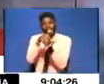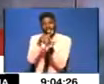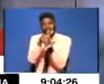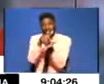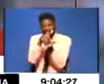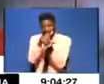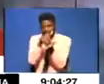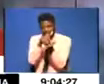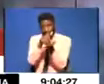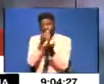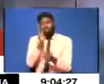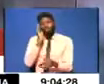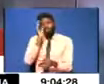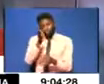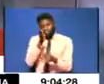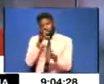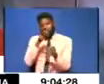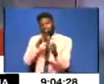watakata kona.